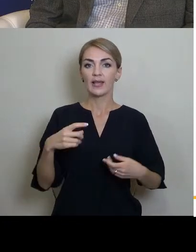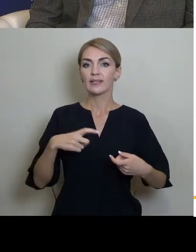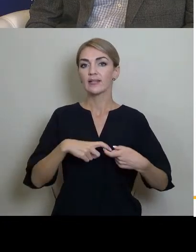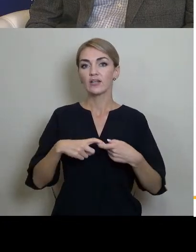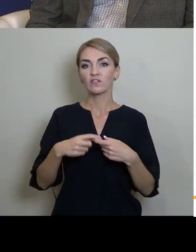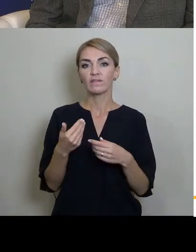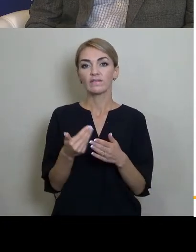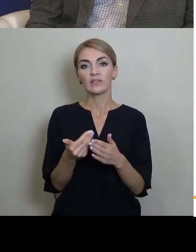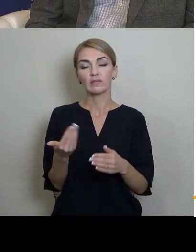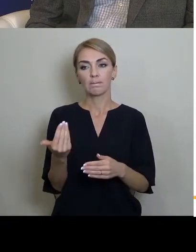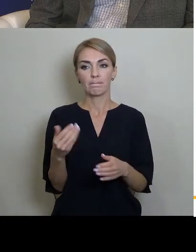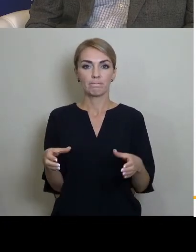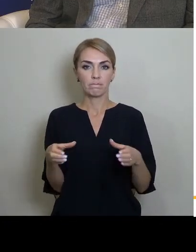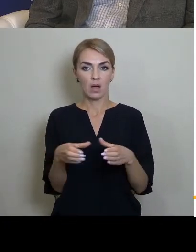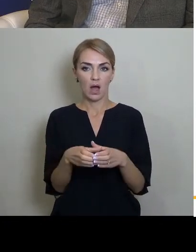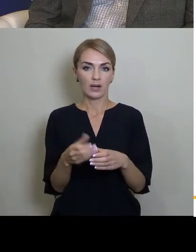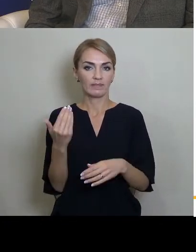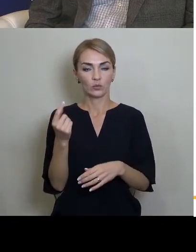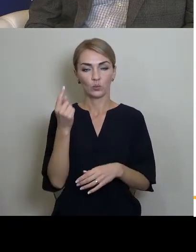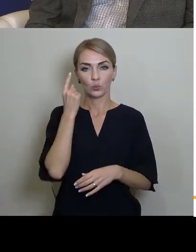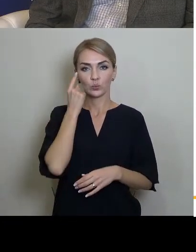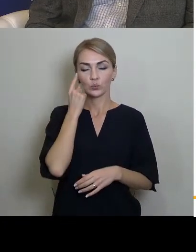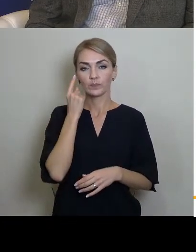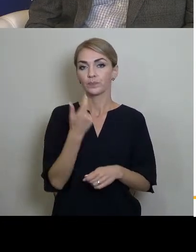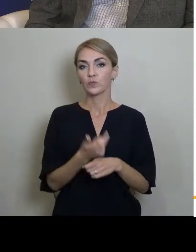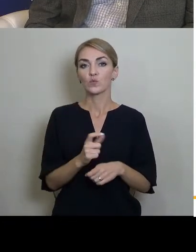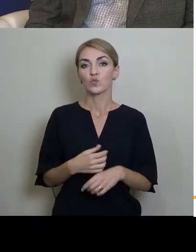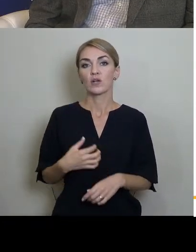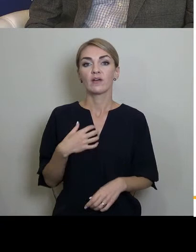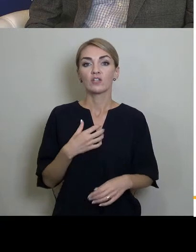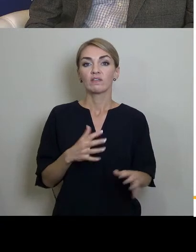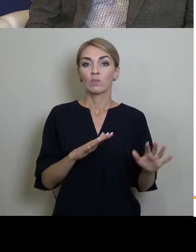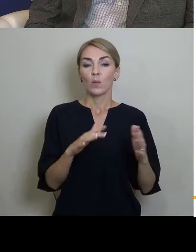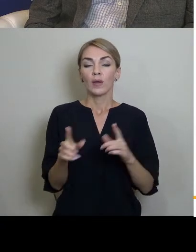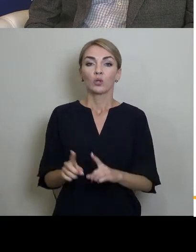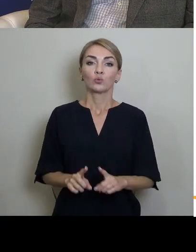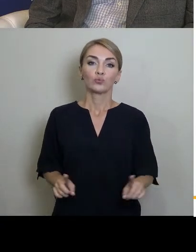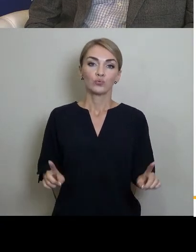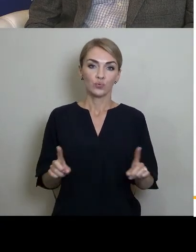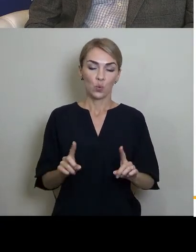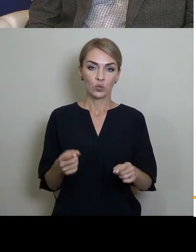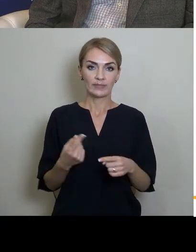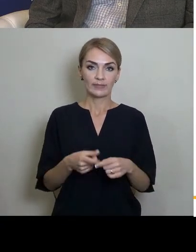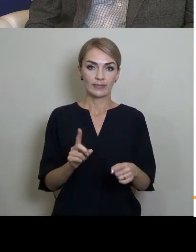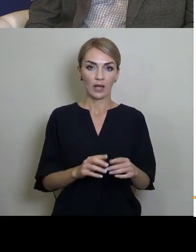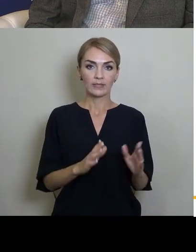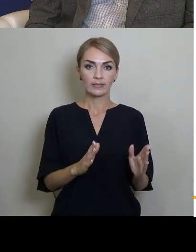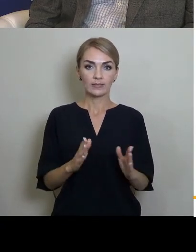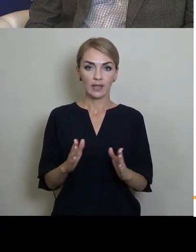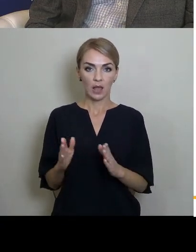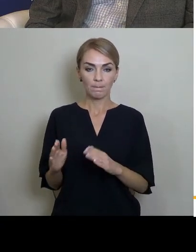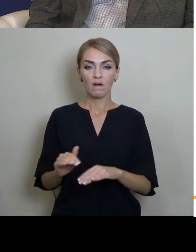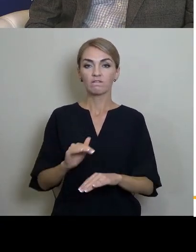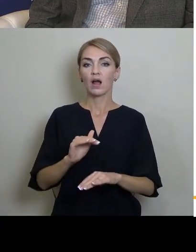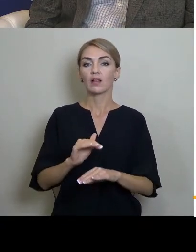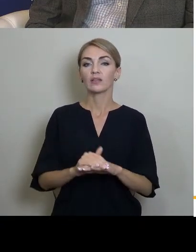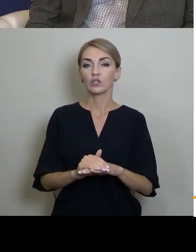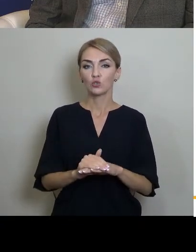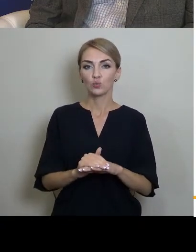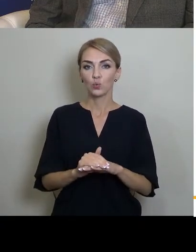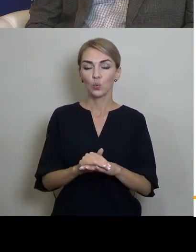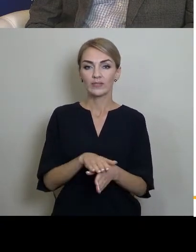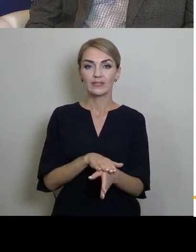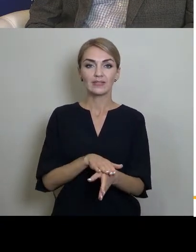A11. So everything depends on the party, and it depends on the discretion of the party. Very important aspect is the following. The